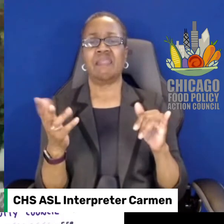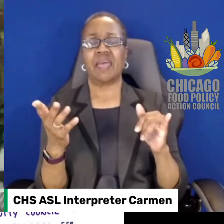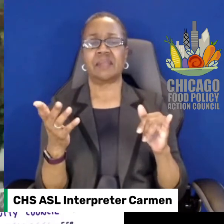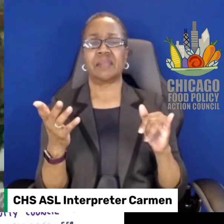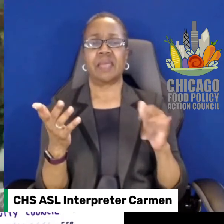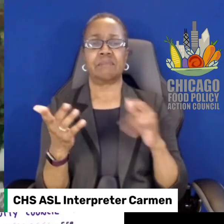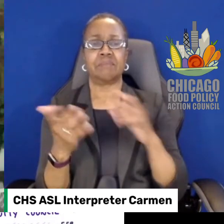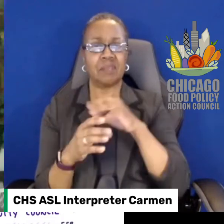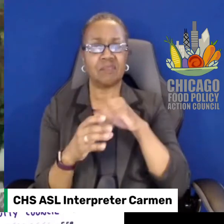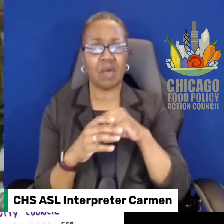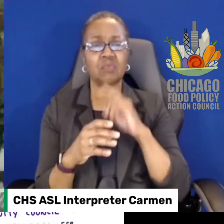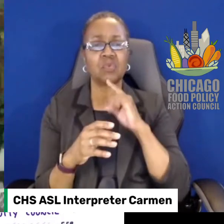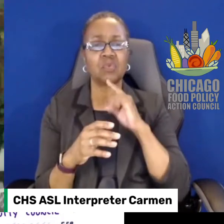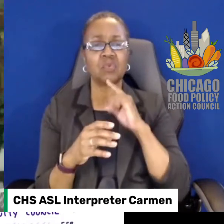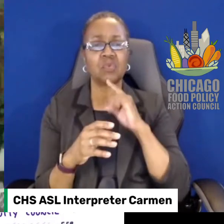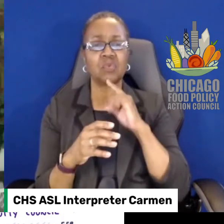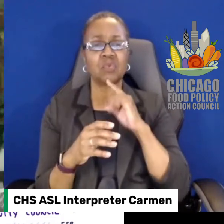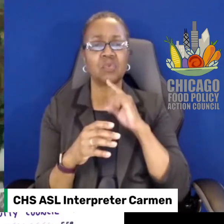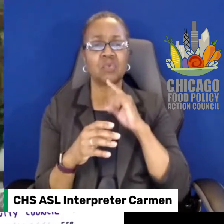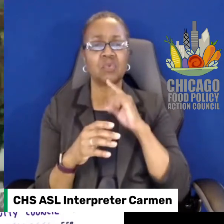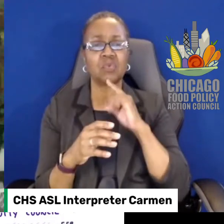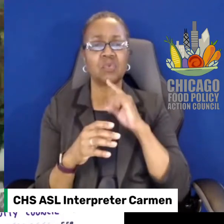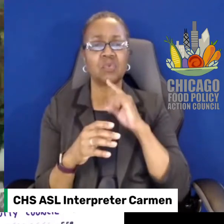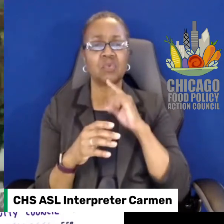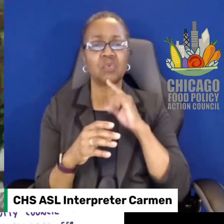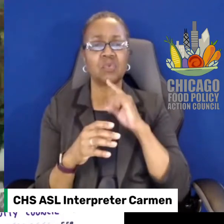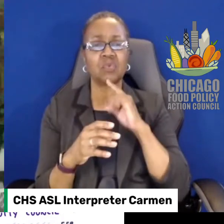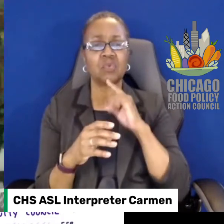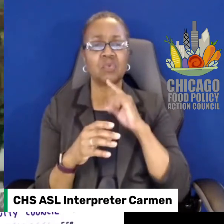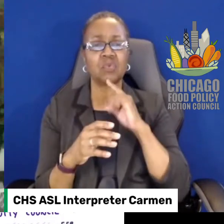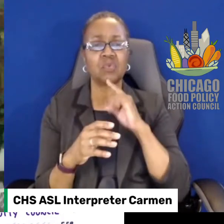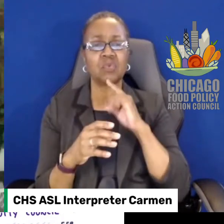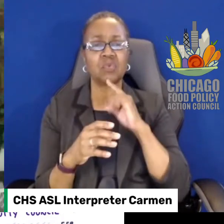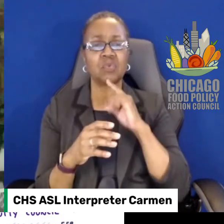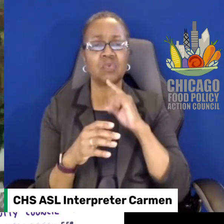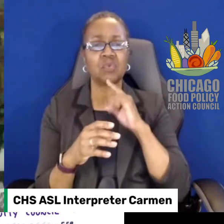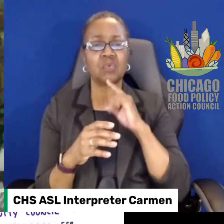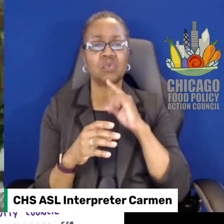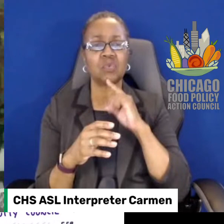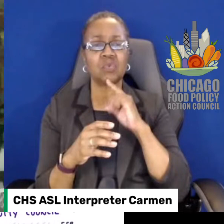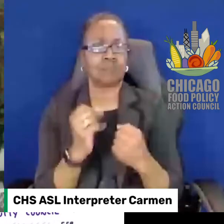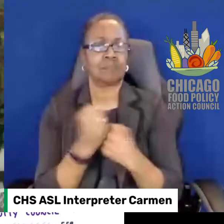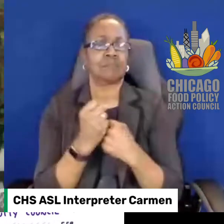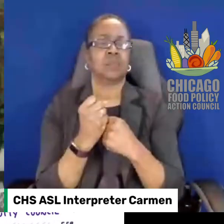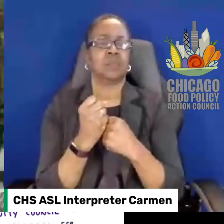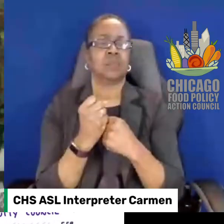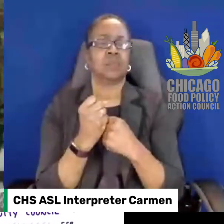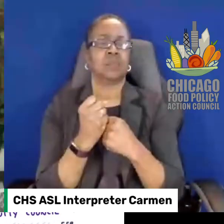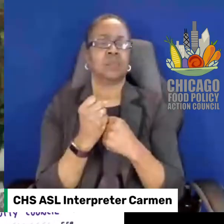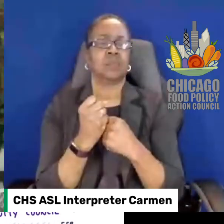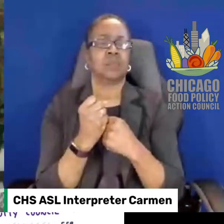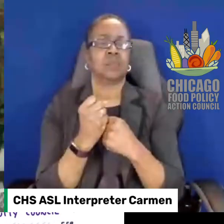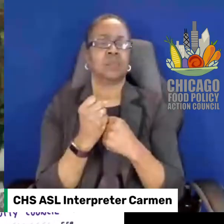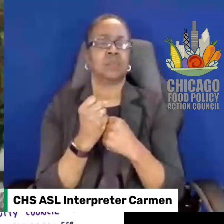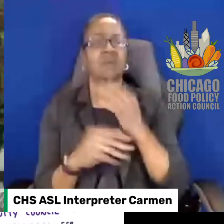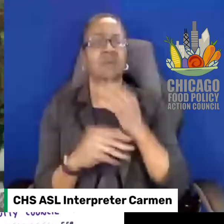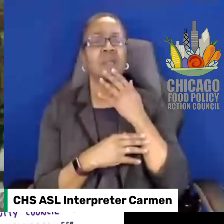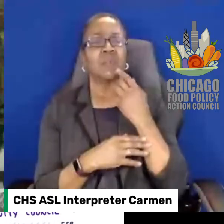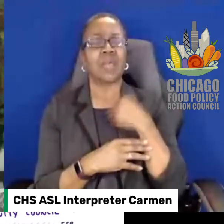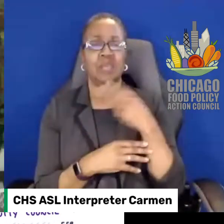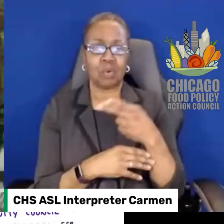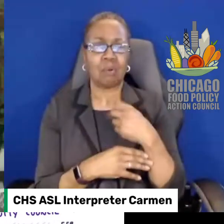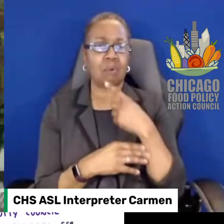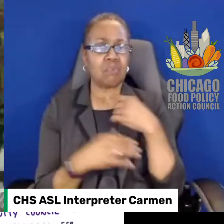to really create agency, especially for people of color who are, we have historic redlining. This is